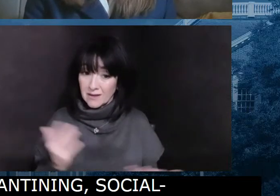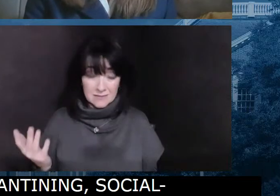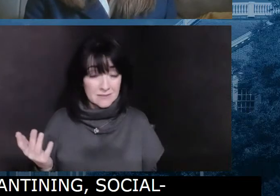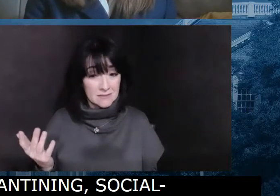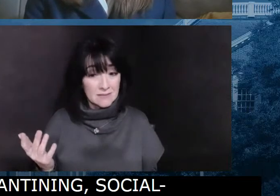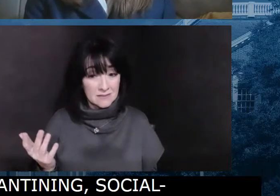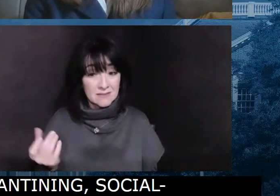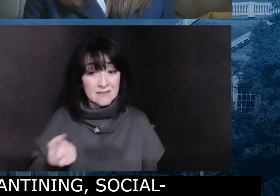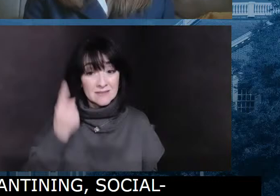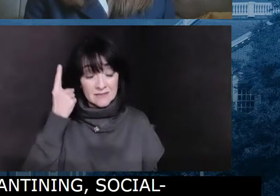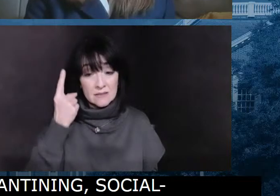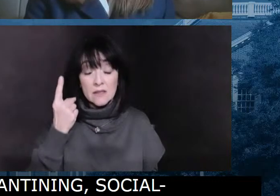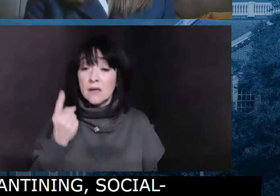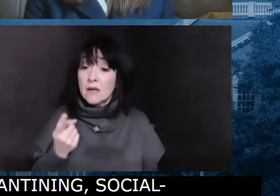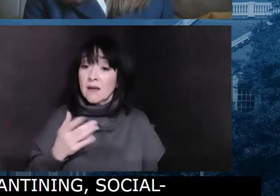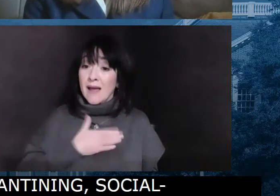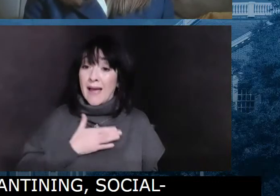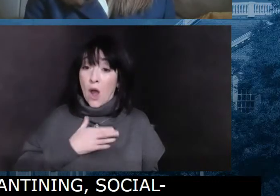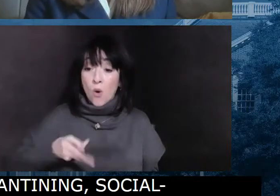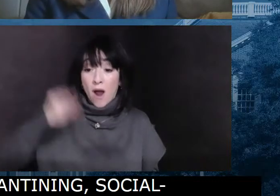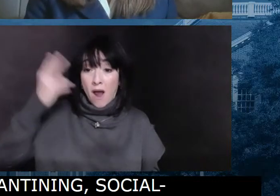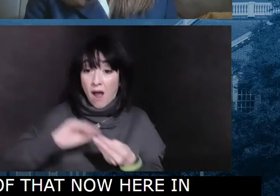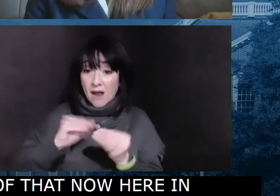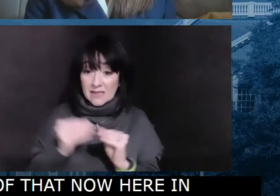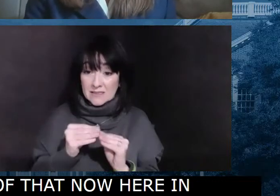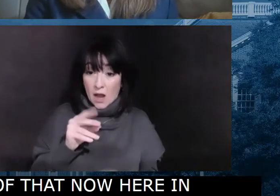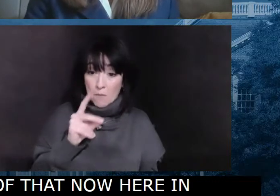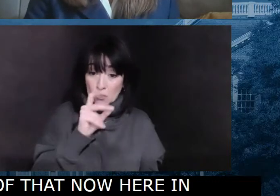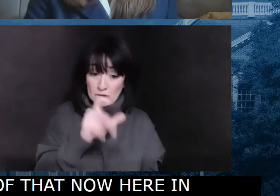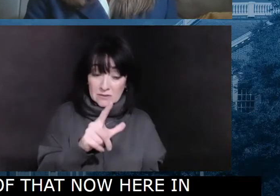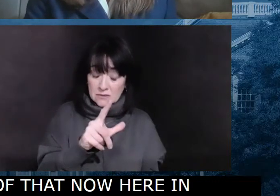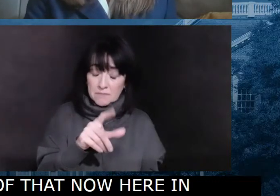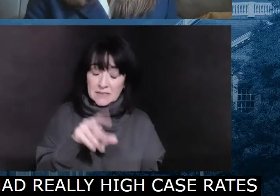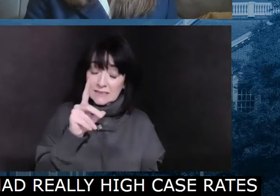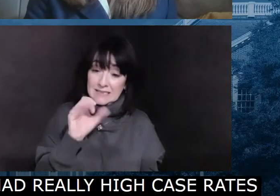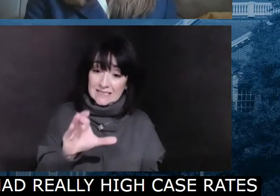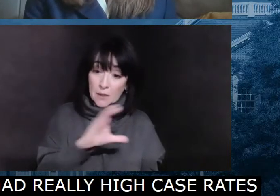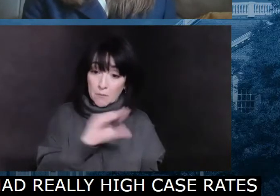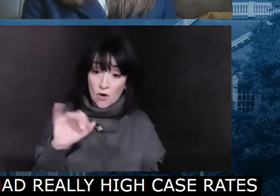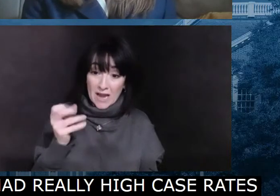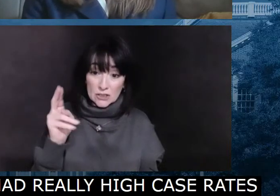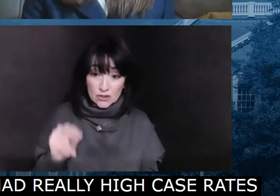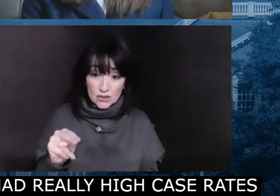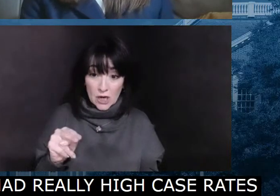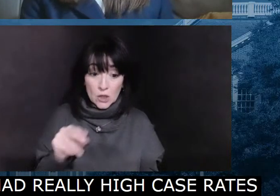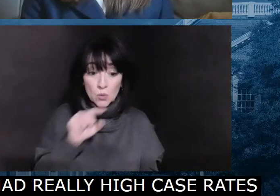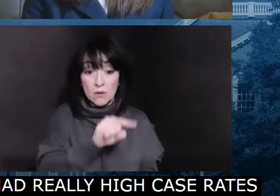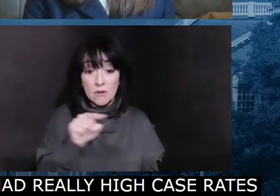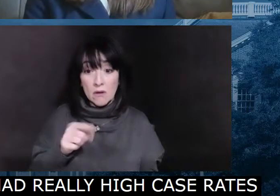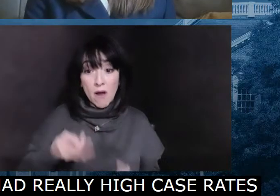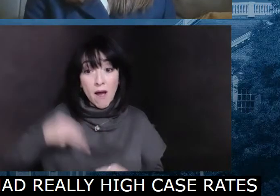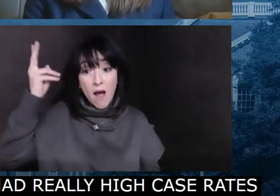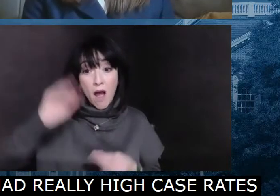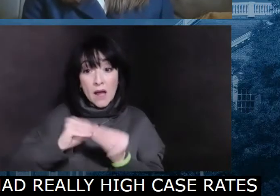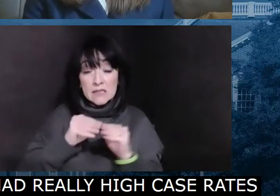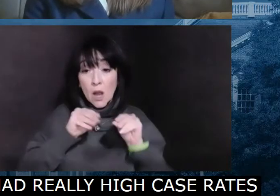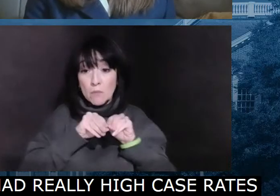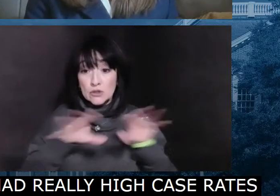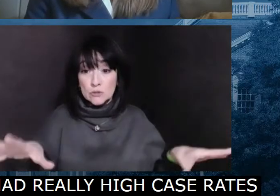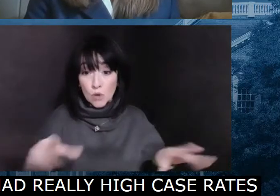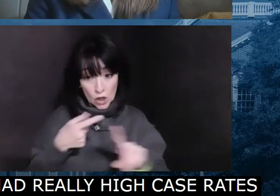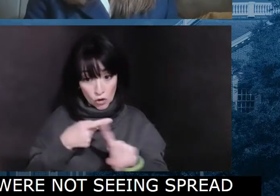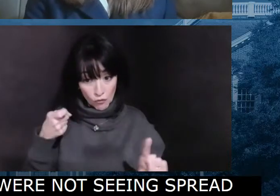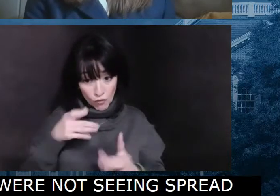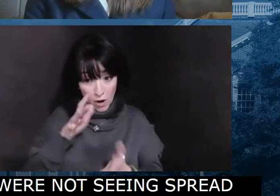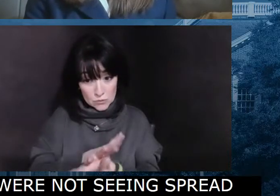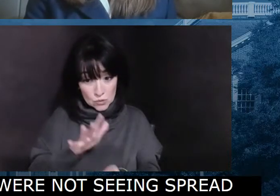January, we still were not seeing spread within our classrooms. And so, I think that guidance